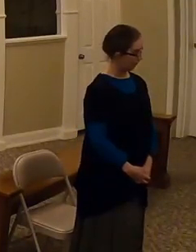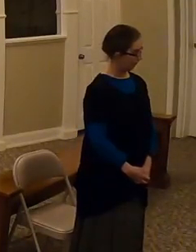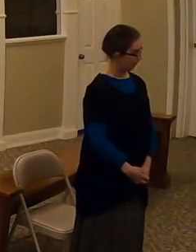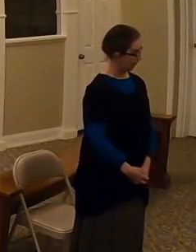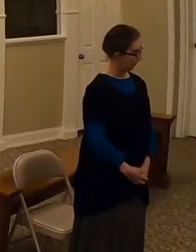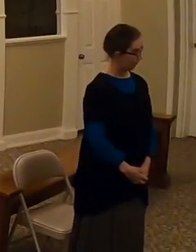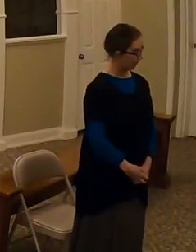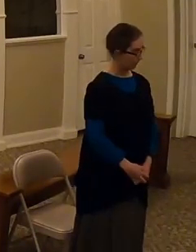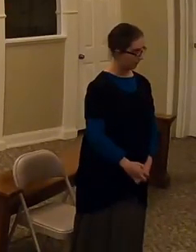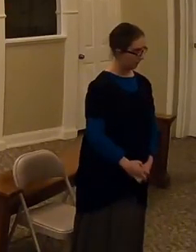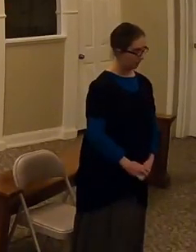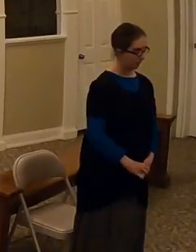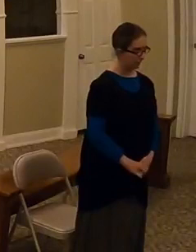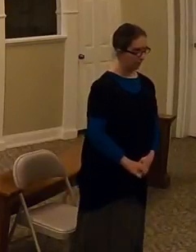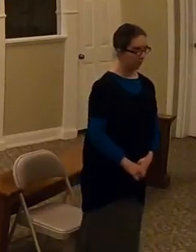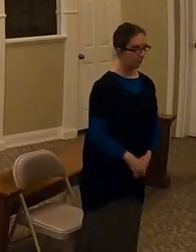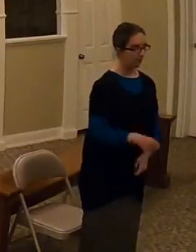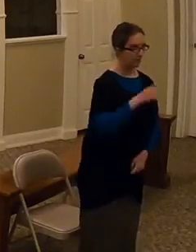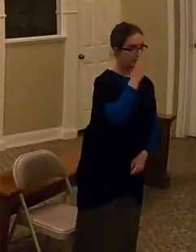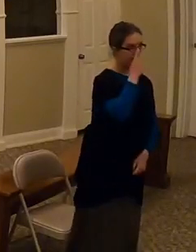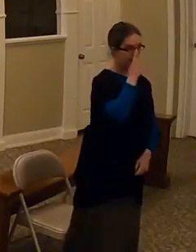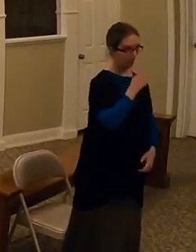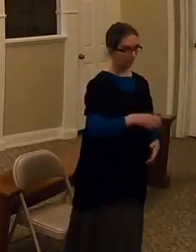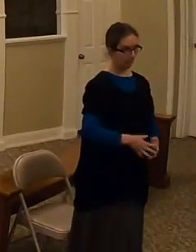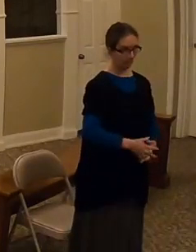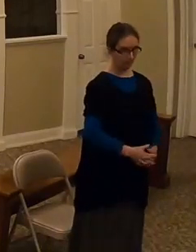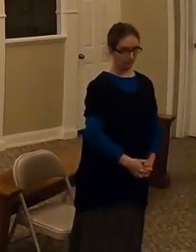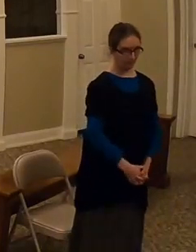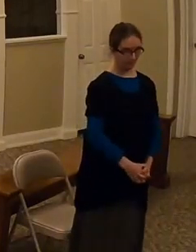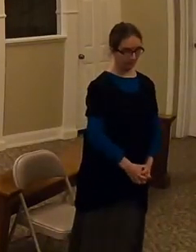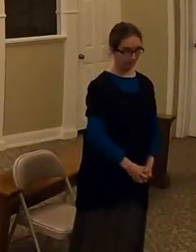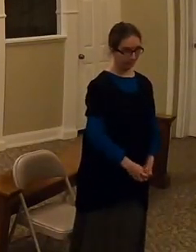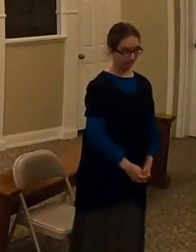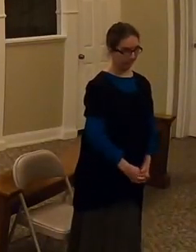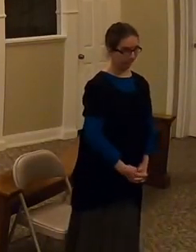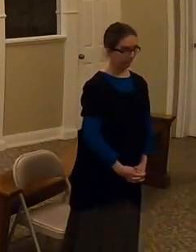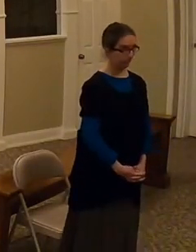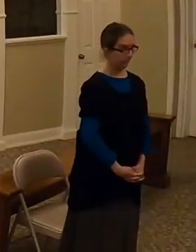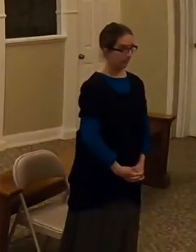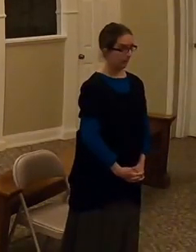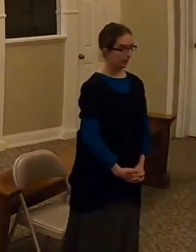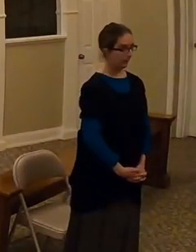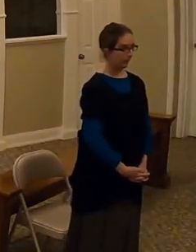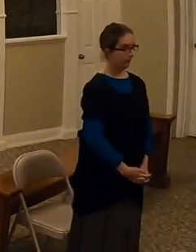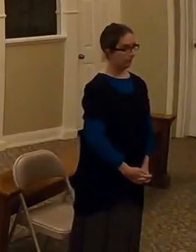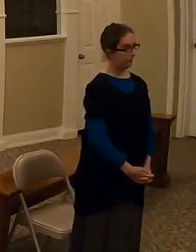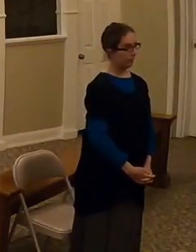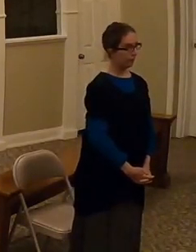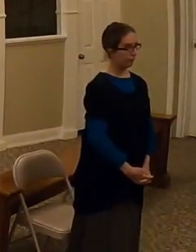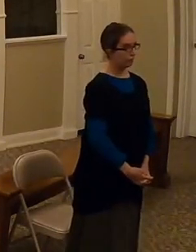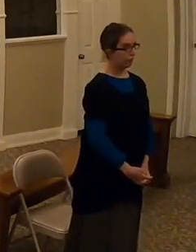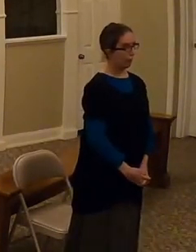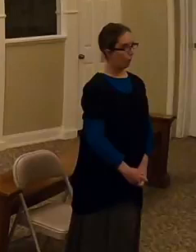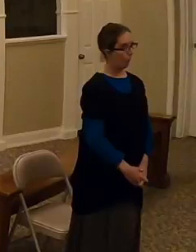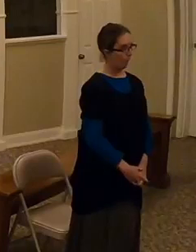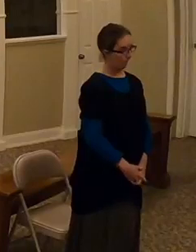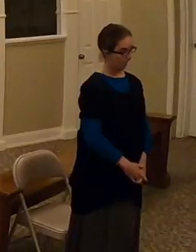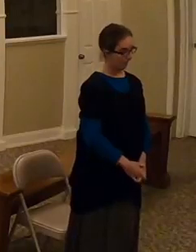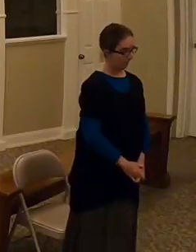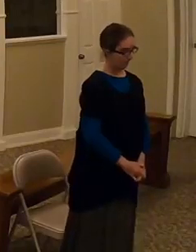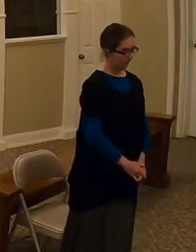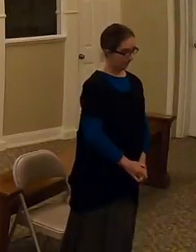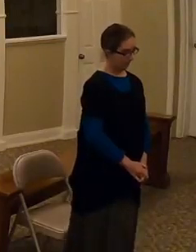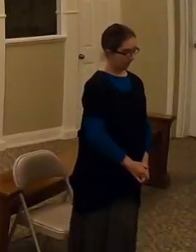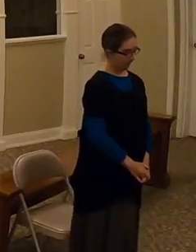for Your love to us tonight, God. We magnify the name of Jesus. We lift up the name of Jesus tonight,